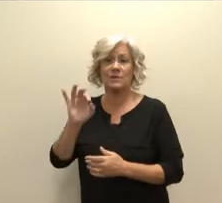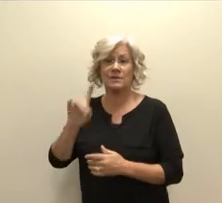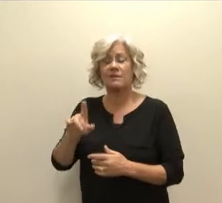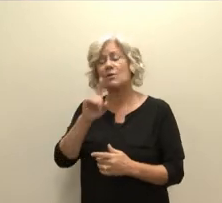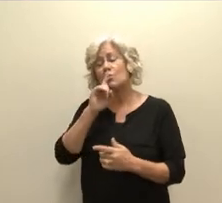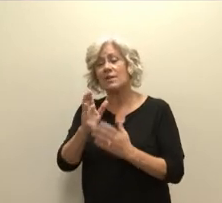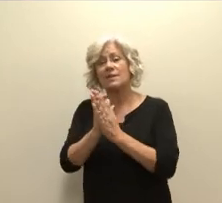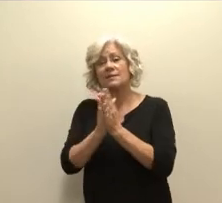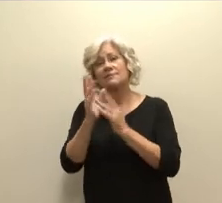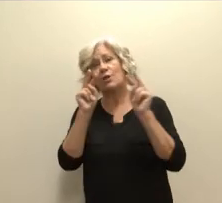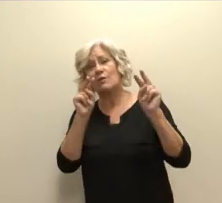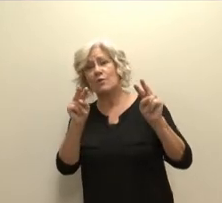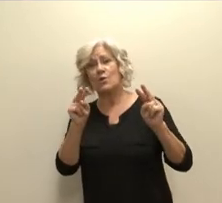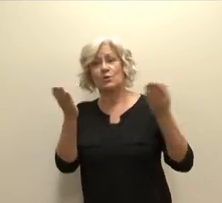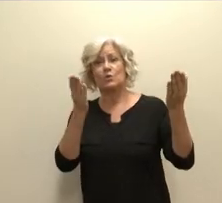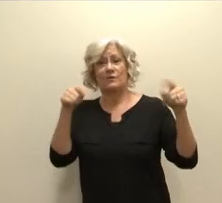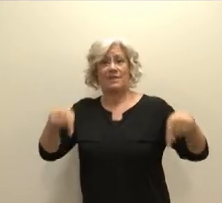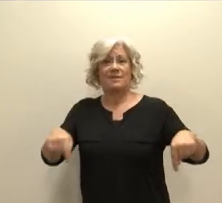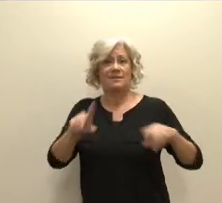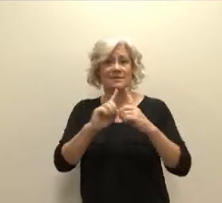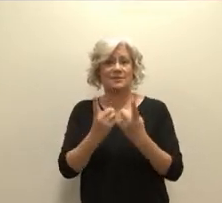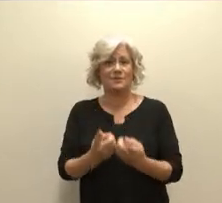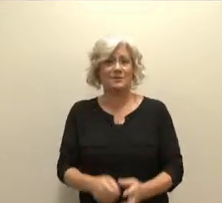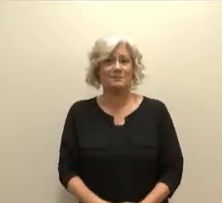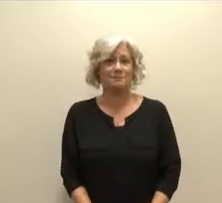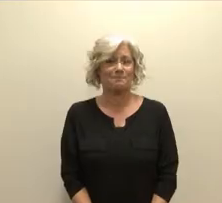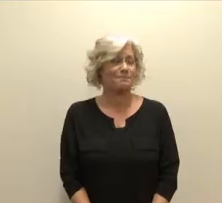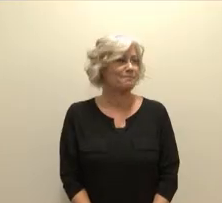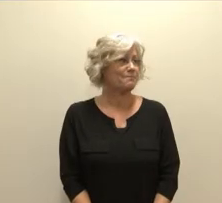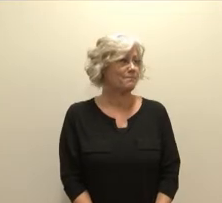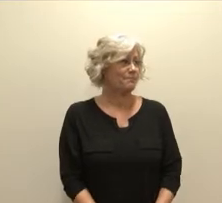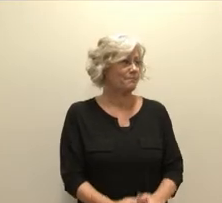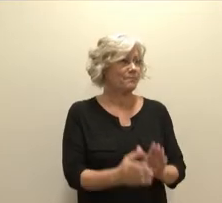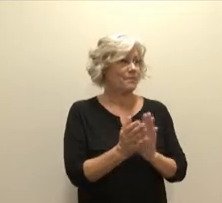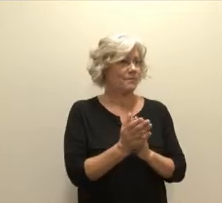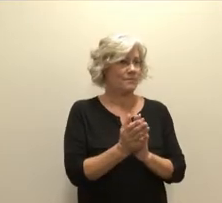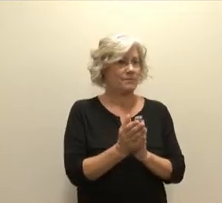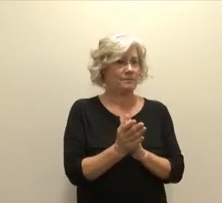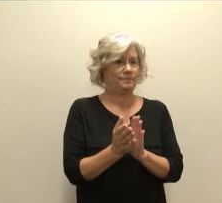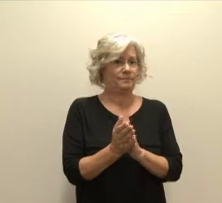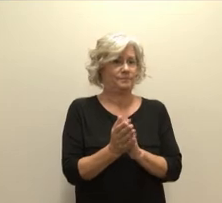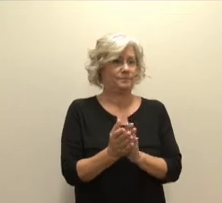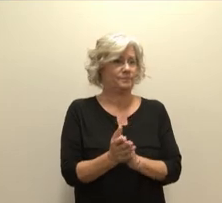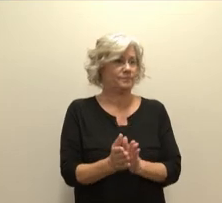to serving. Thank you. Thank you. Thank you.